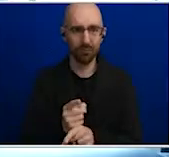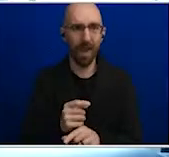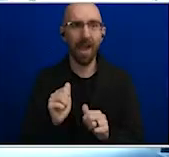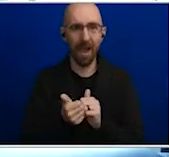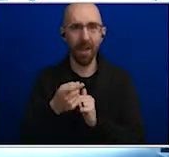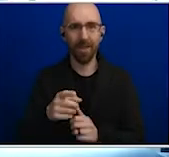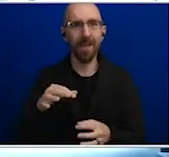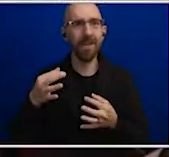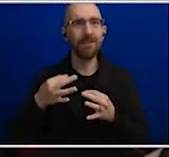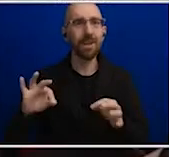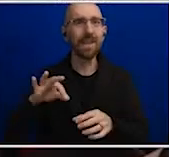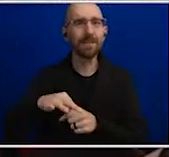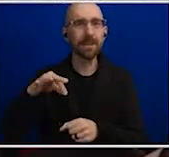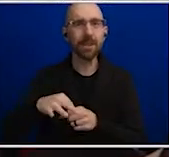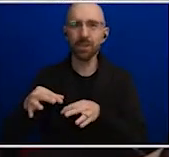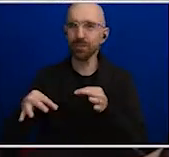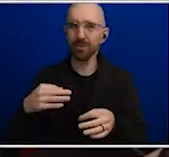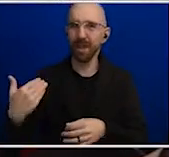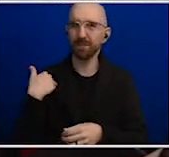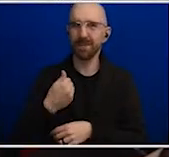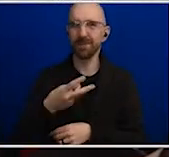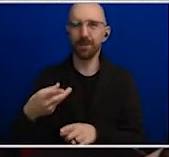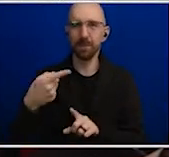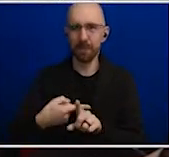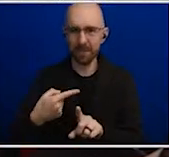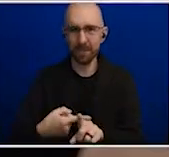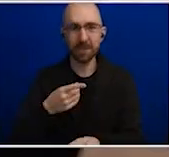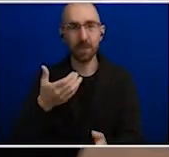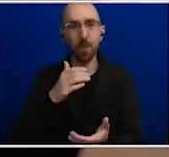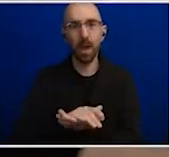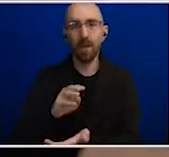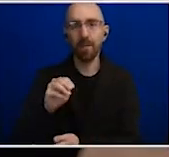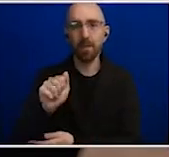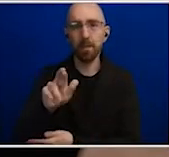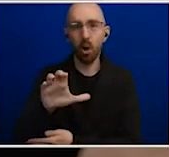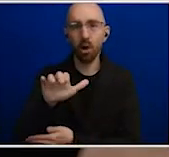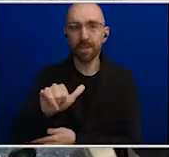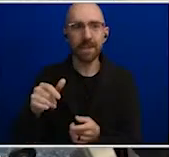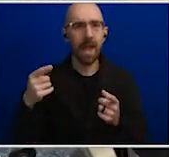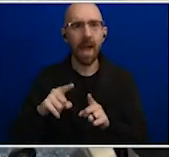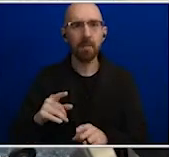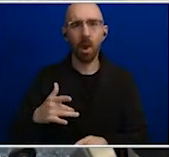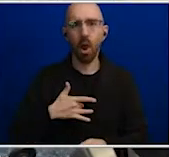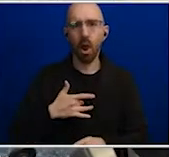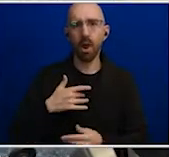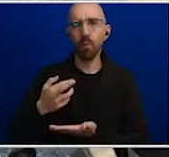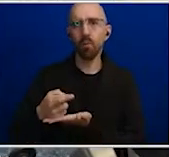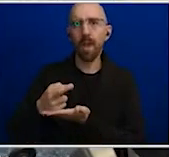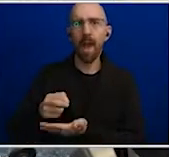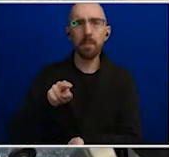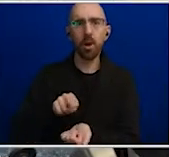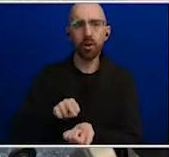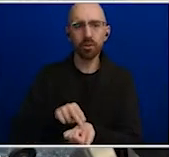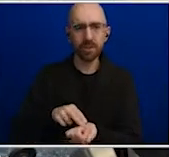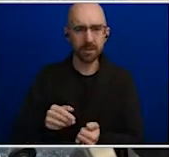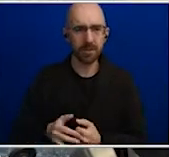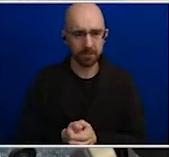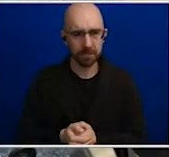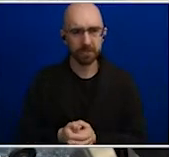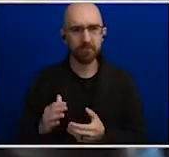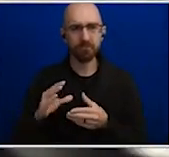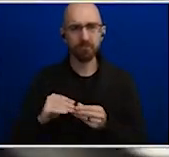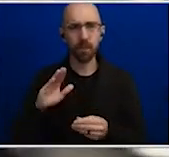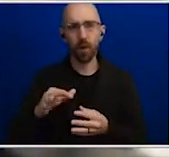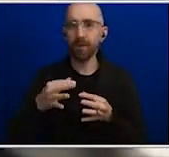describe the past few months. But his wife, Marcy, who happens to be a cardiac rehab nurse, says her free-spirited